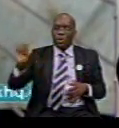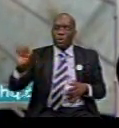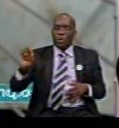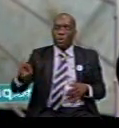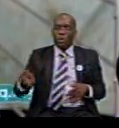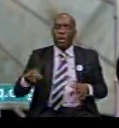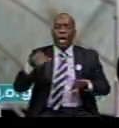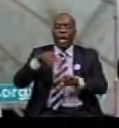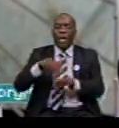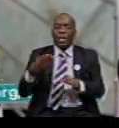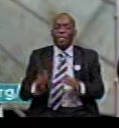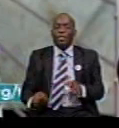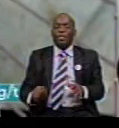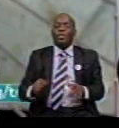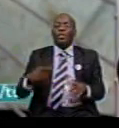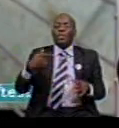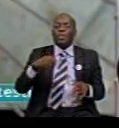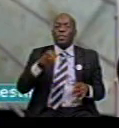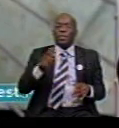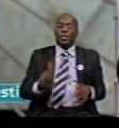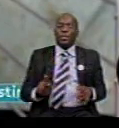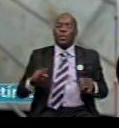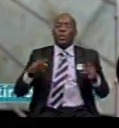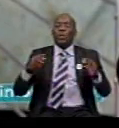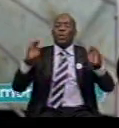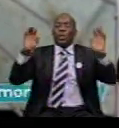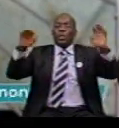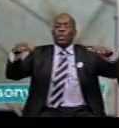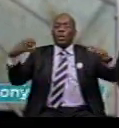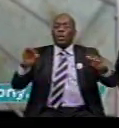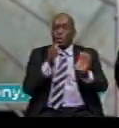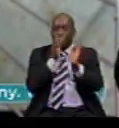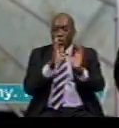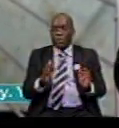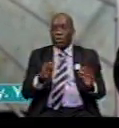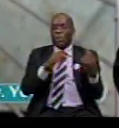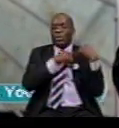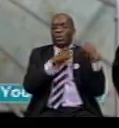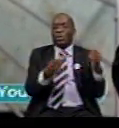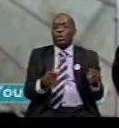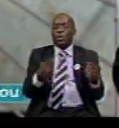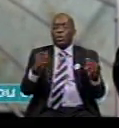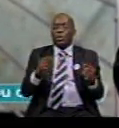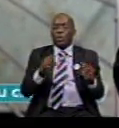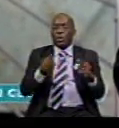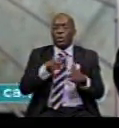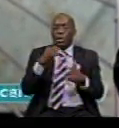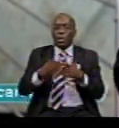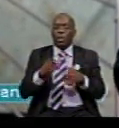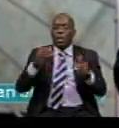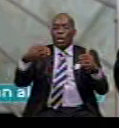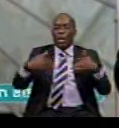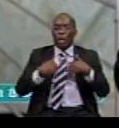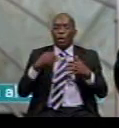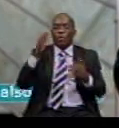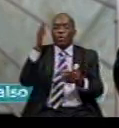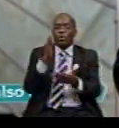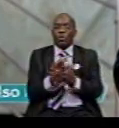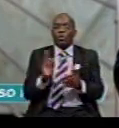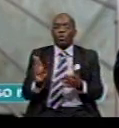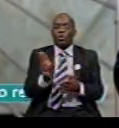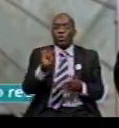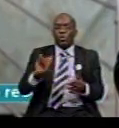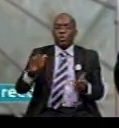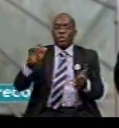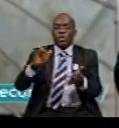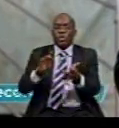that GCK, showers of blessing, the Lord healed me, until today, I've not been using any ulcer drug, and I've been healed. Praise the Lord. Not